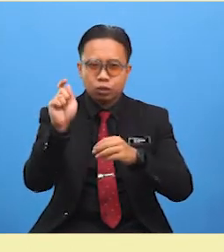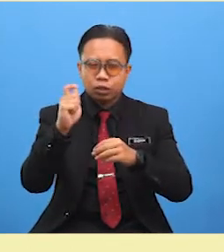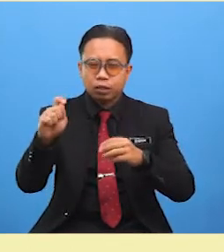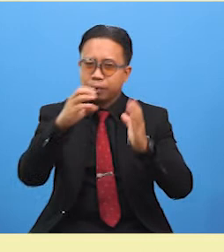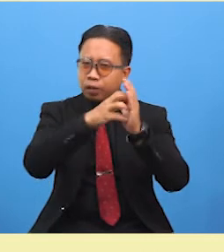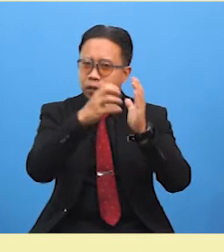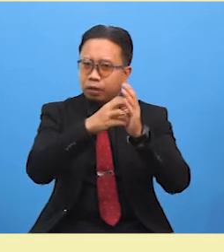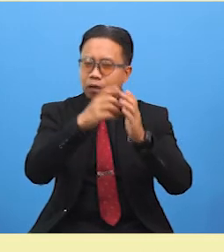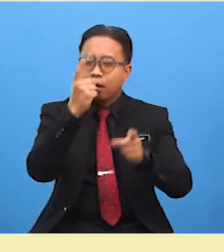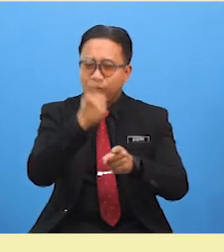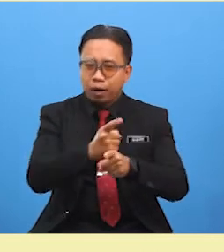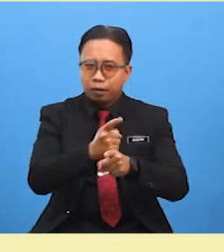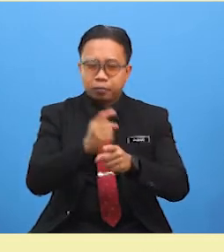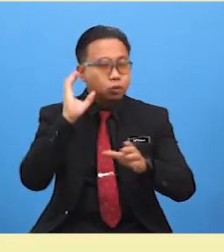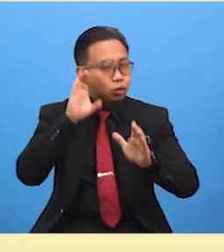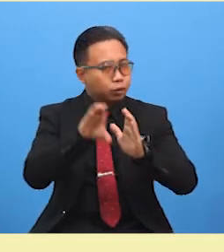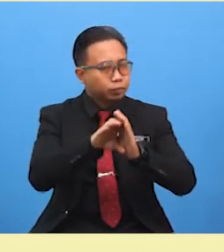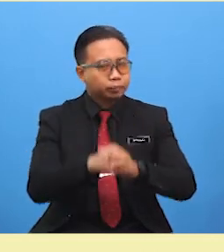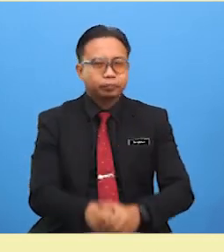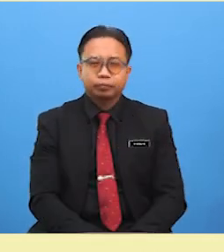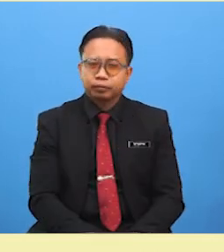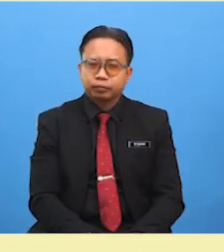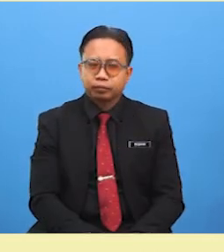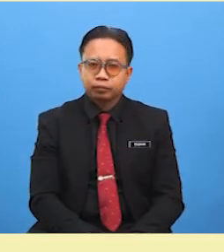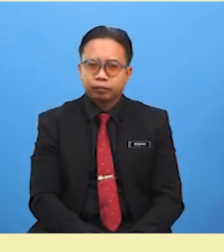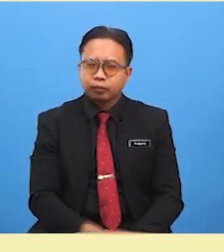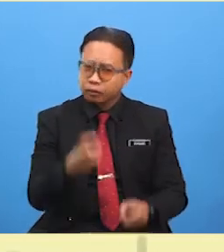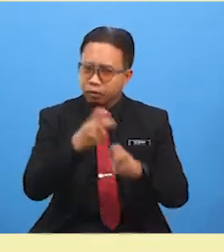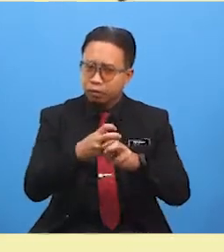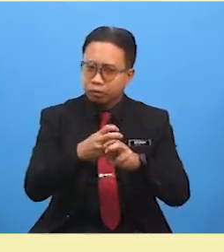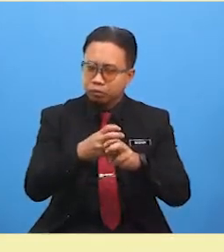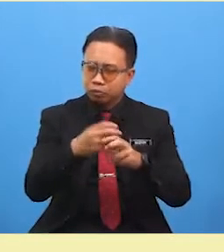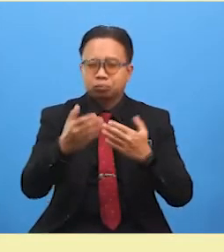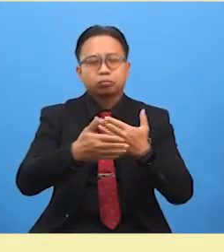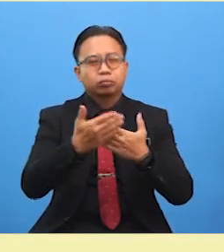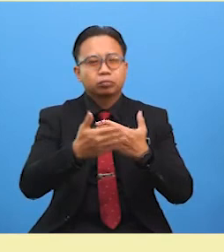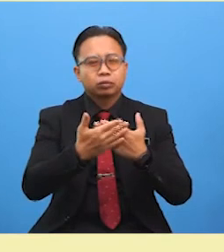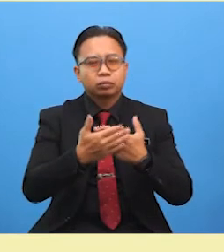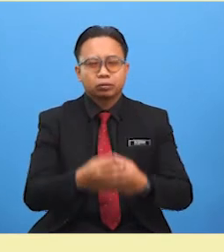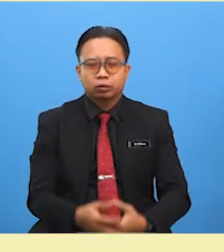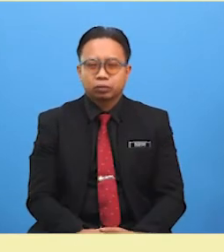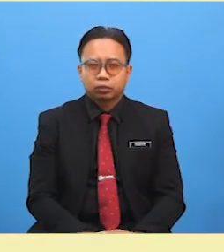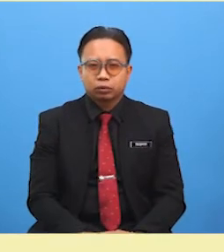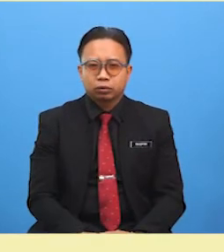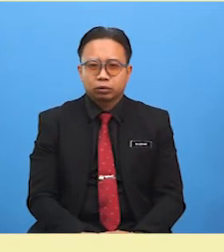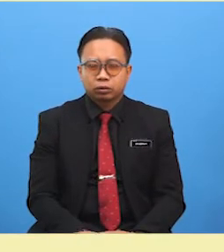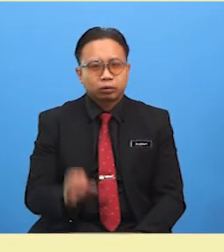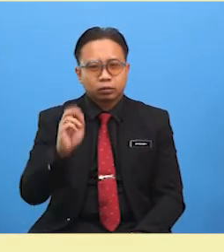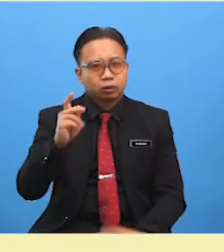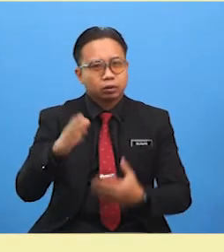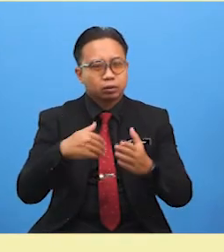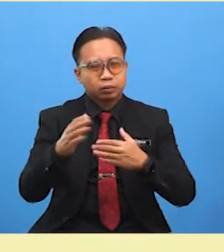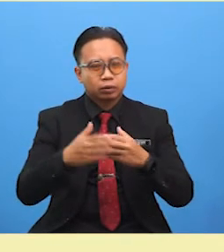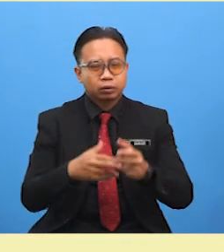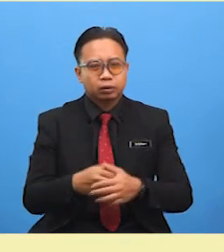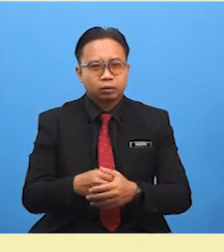It wasn't that difficult, wasn't it? If you are not ready, it's okay. You may read the text again and